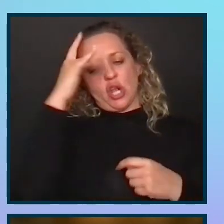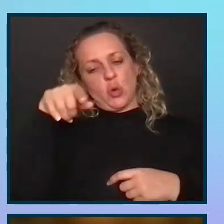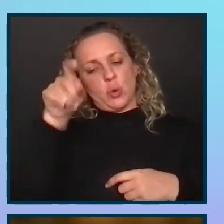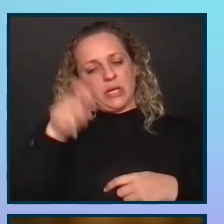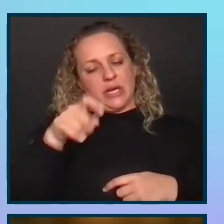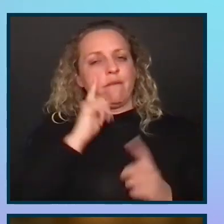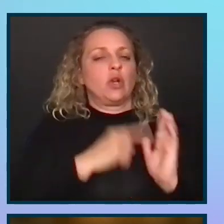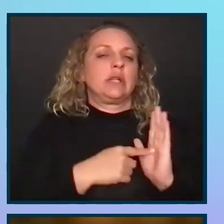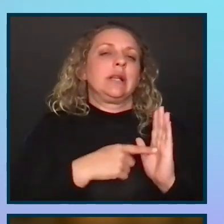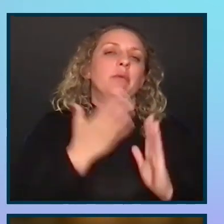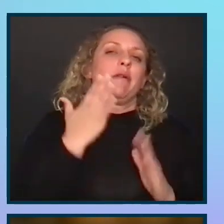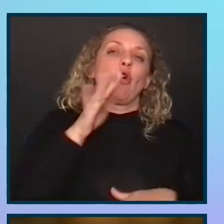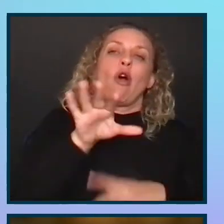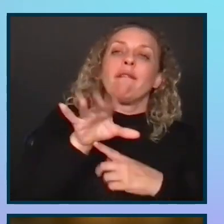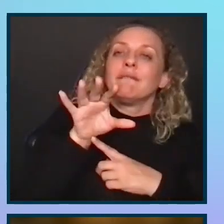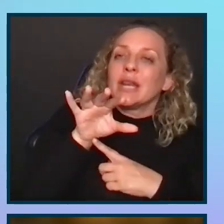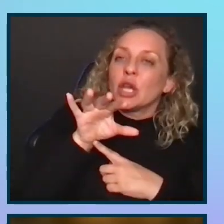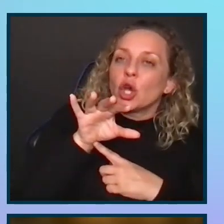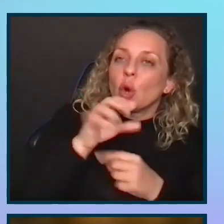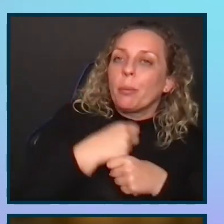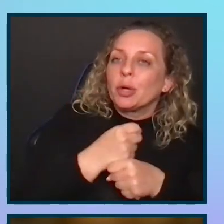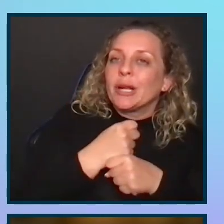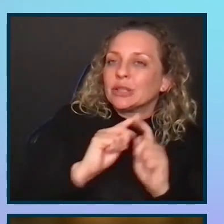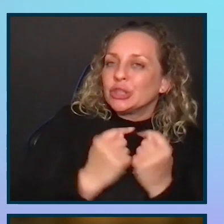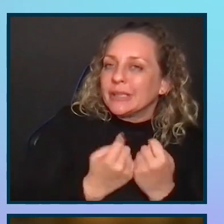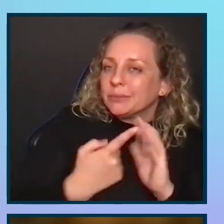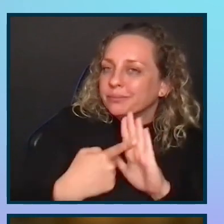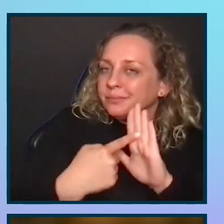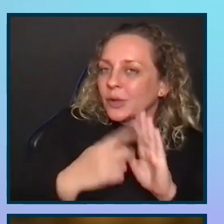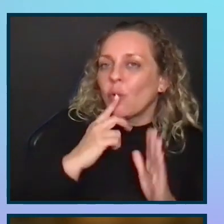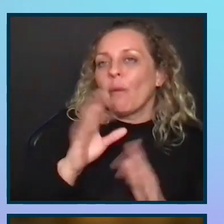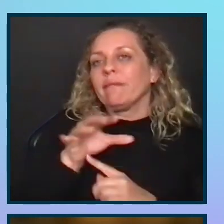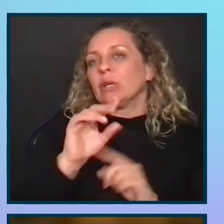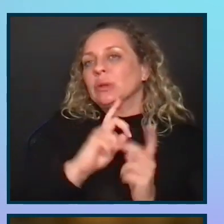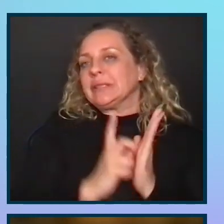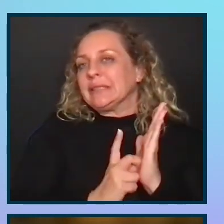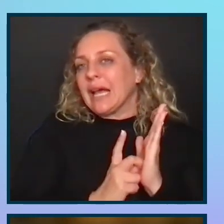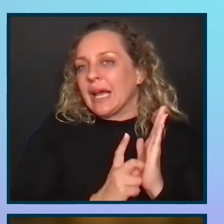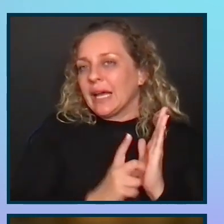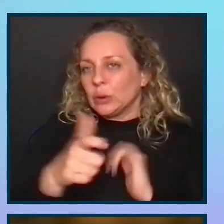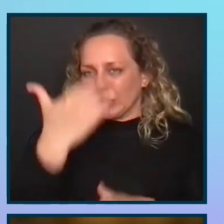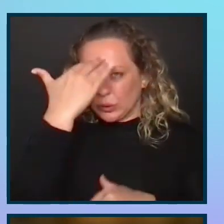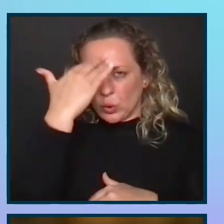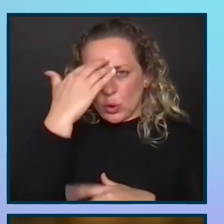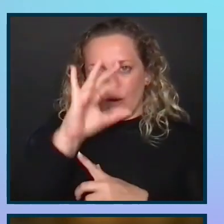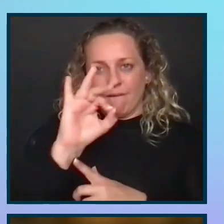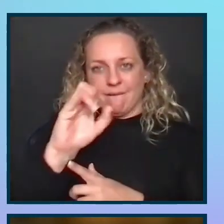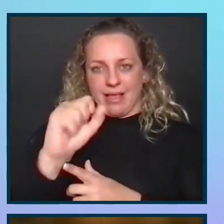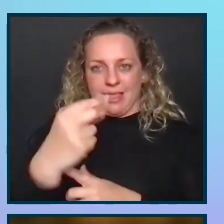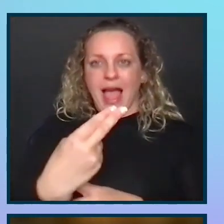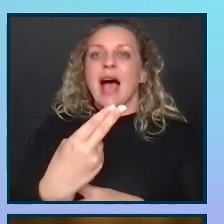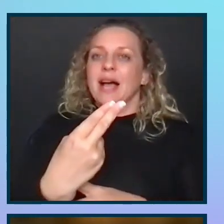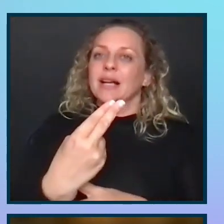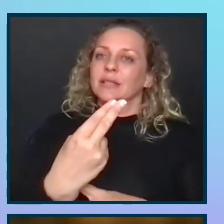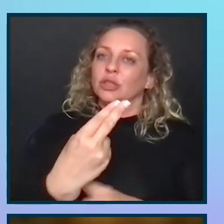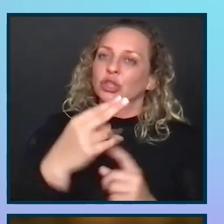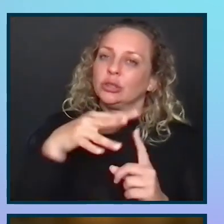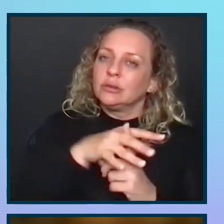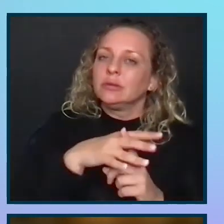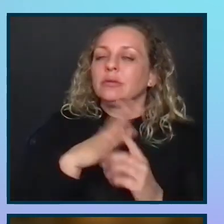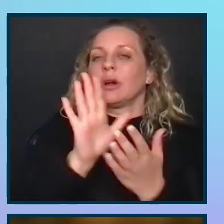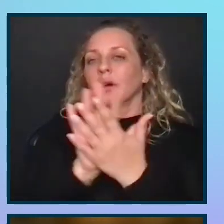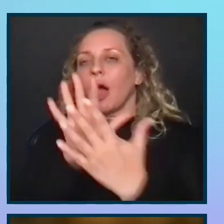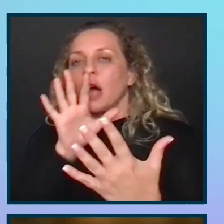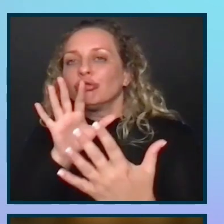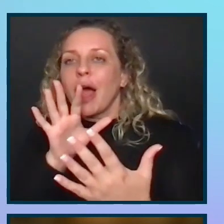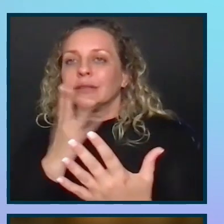need. For example, if you're on a video production team or video design team, you'll need to understand flash content. You'll need to understand color contrast. You'll need